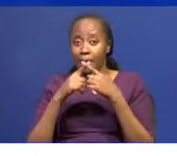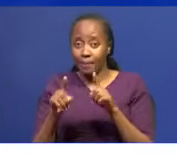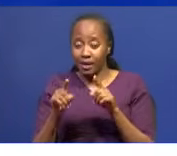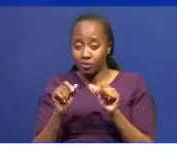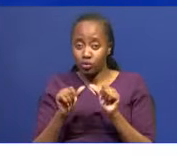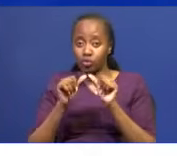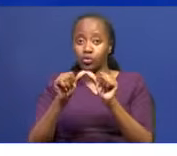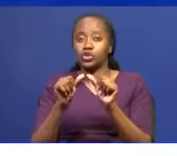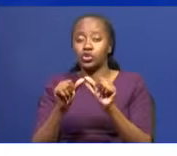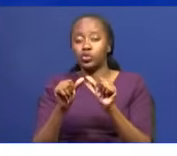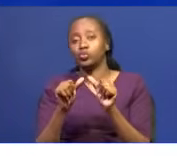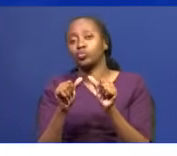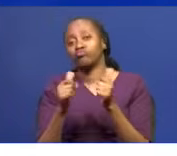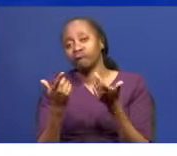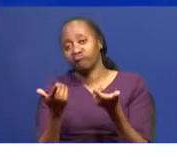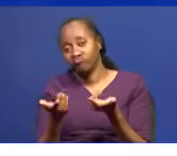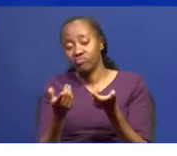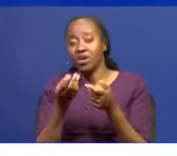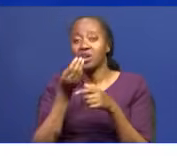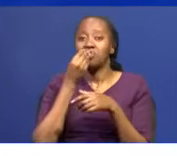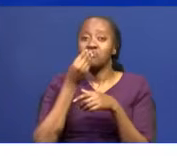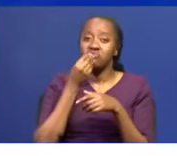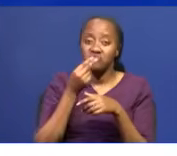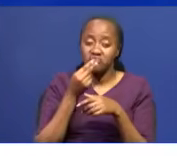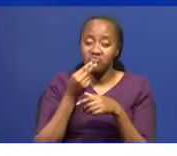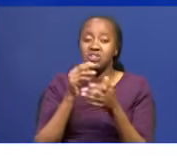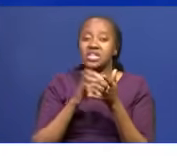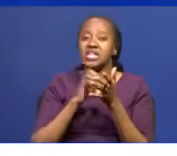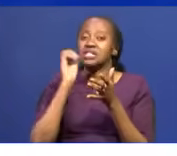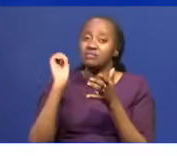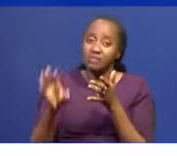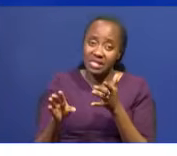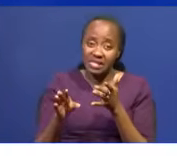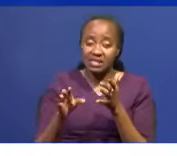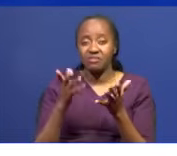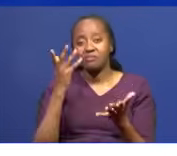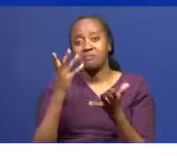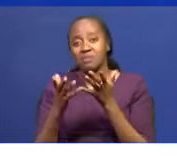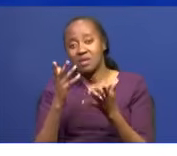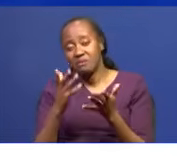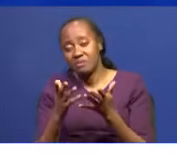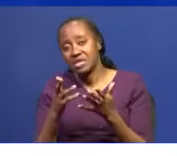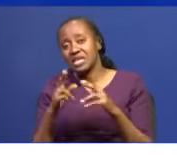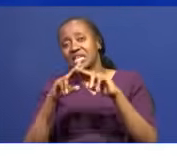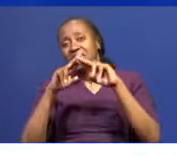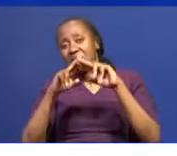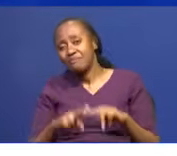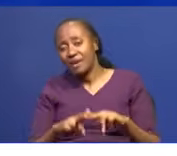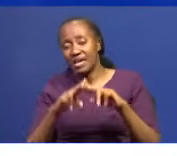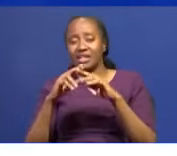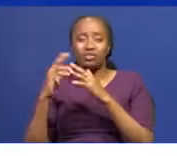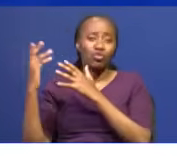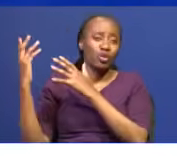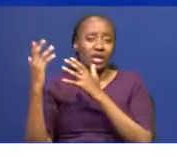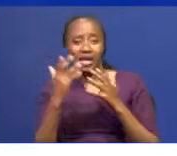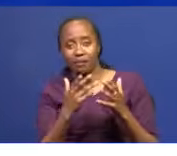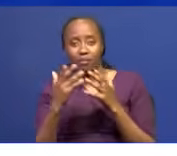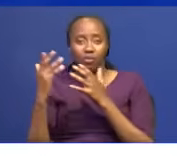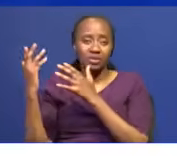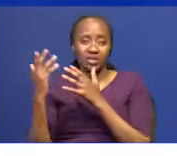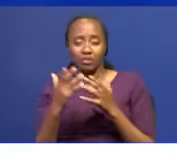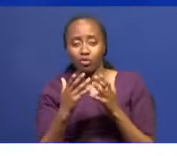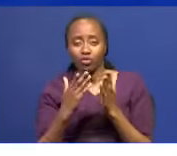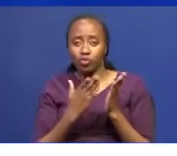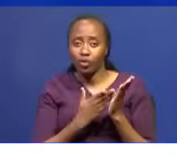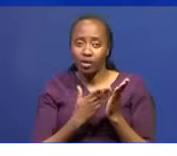depreciation, debt, high food prices, significant dependence on food imports amidst